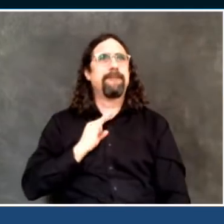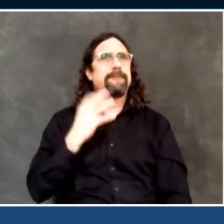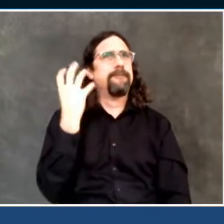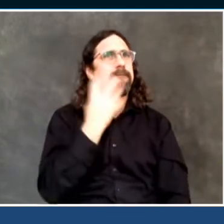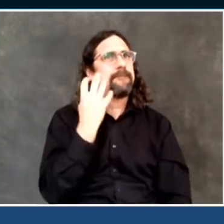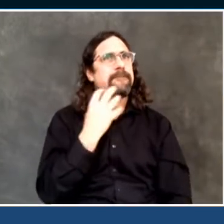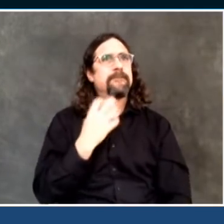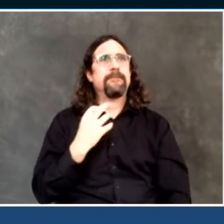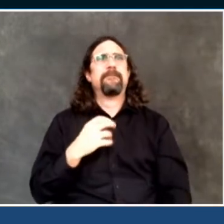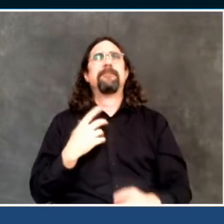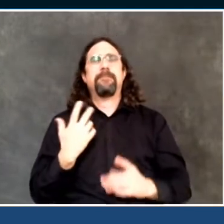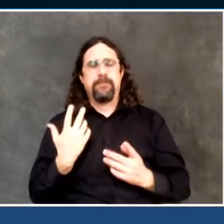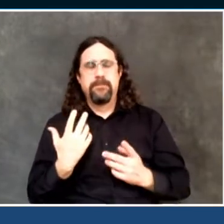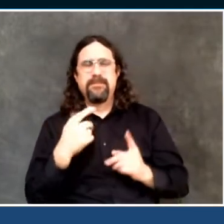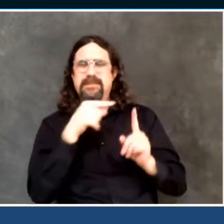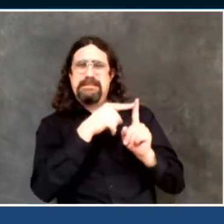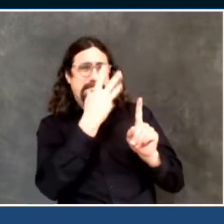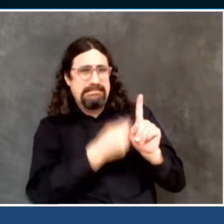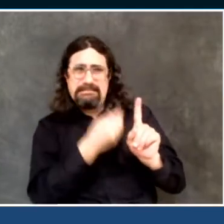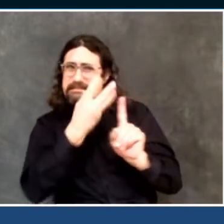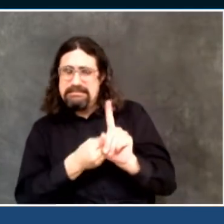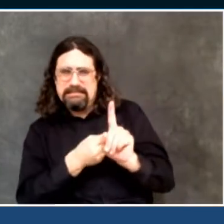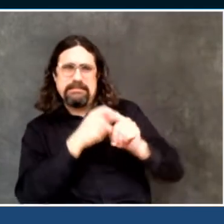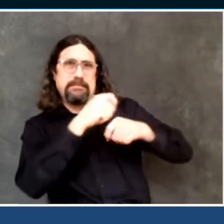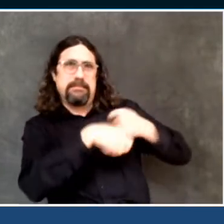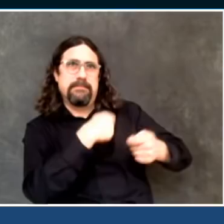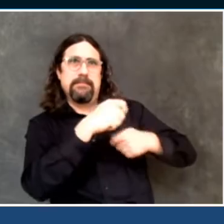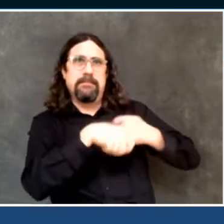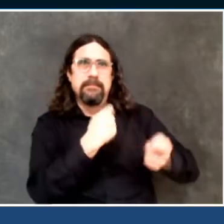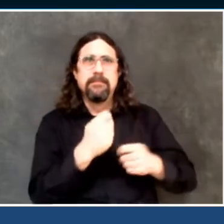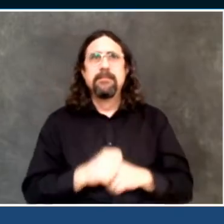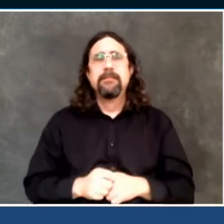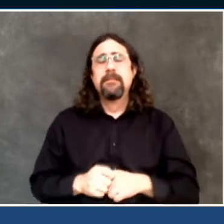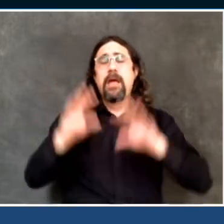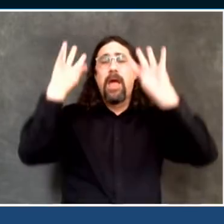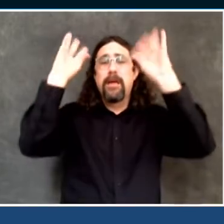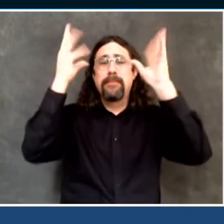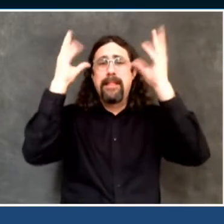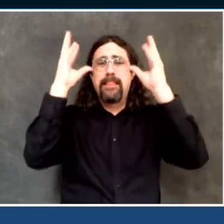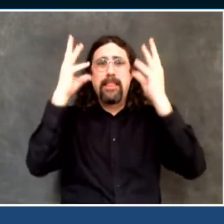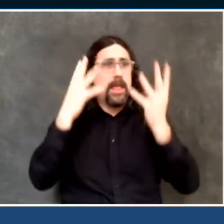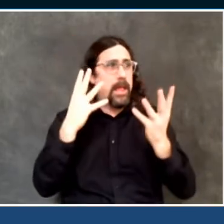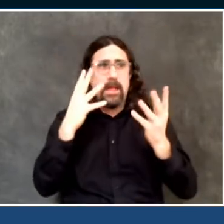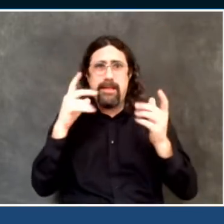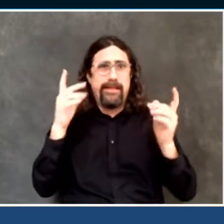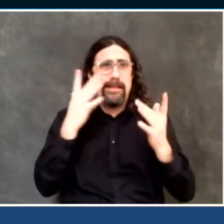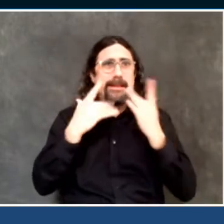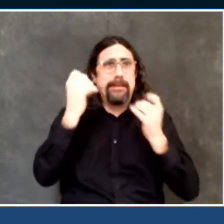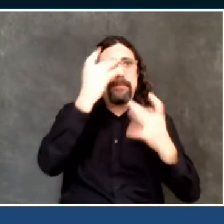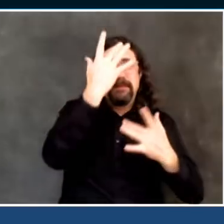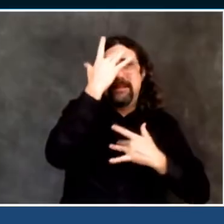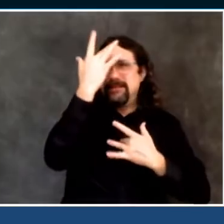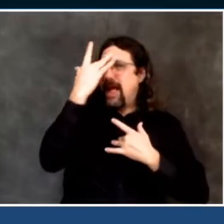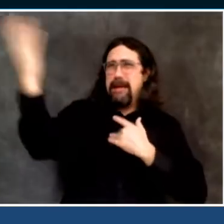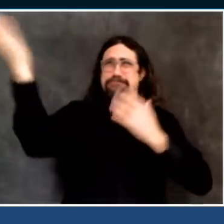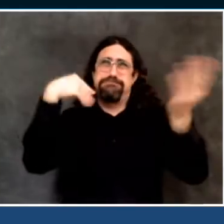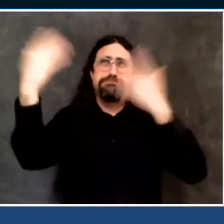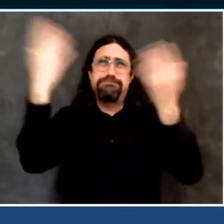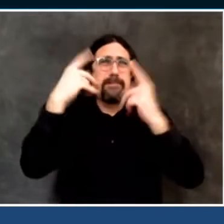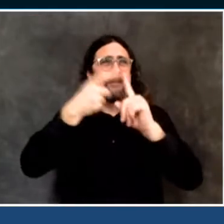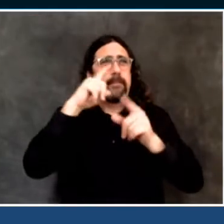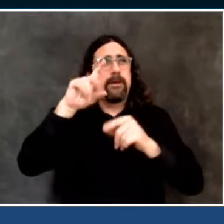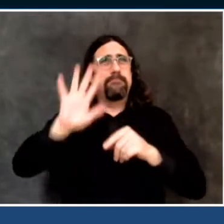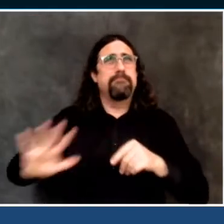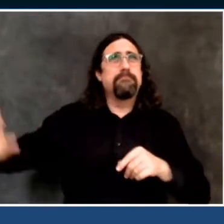bring in paramedics and EMTs from other parts of the country. We're so thankful for that. But here now we're seeing